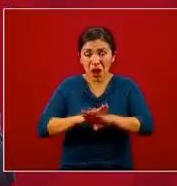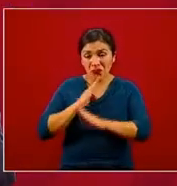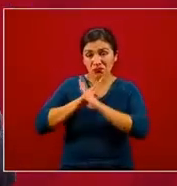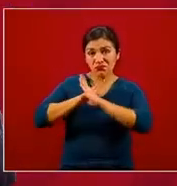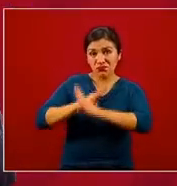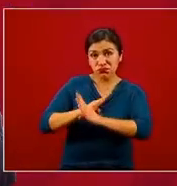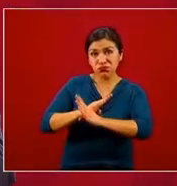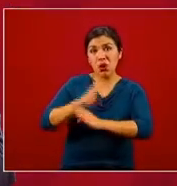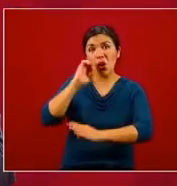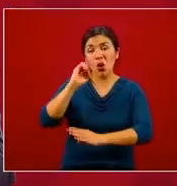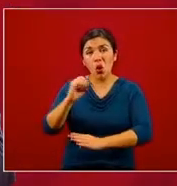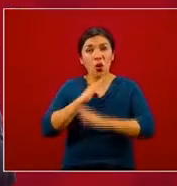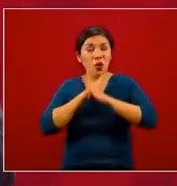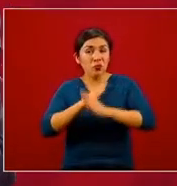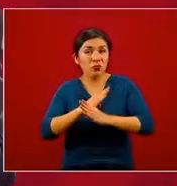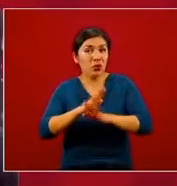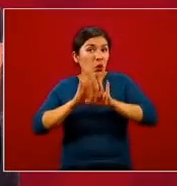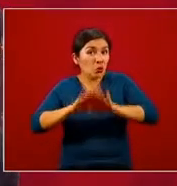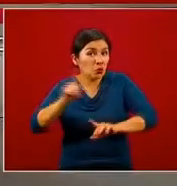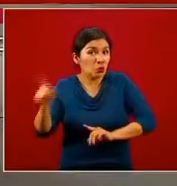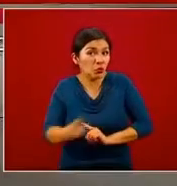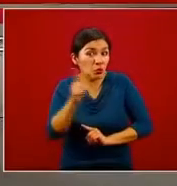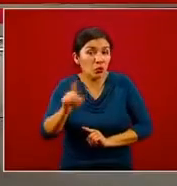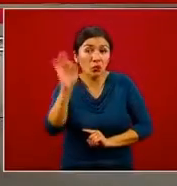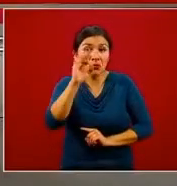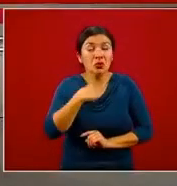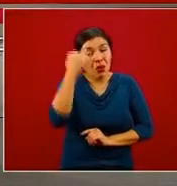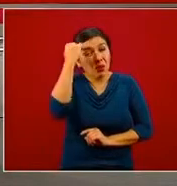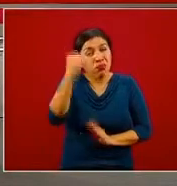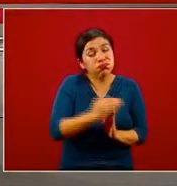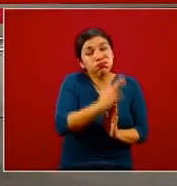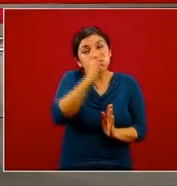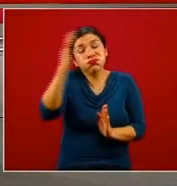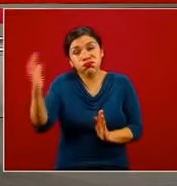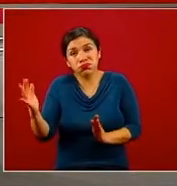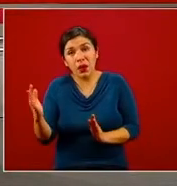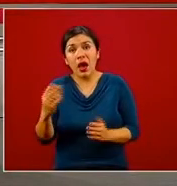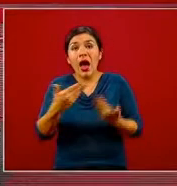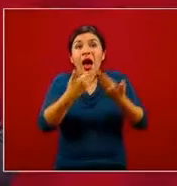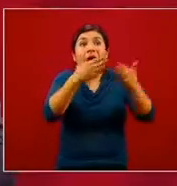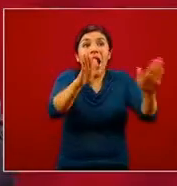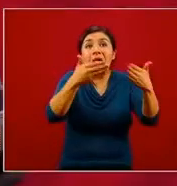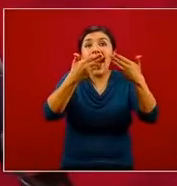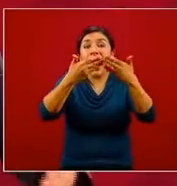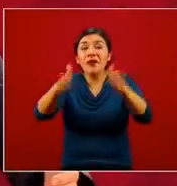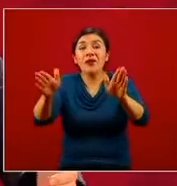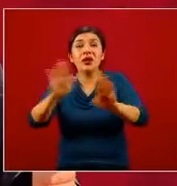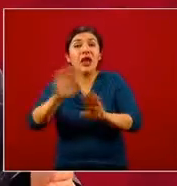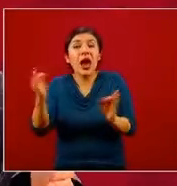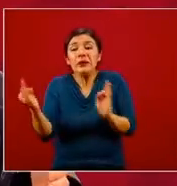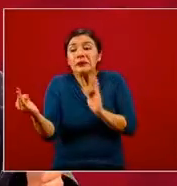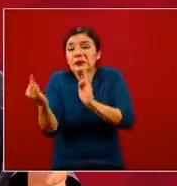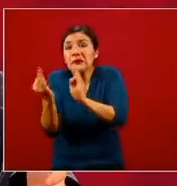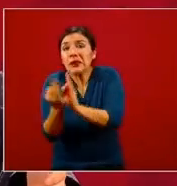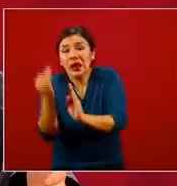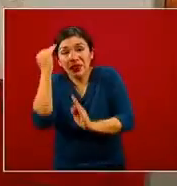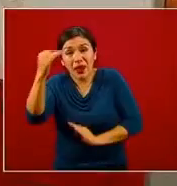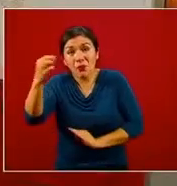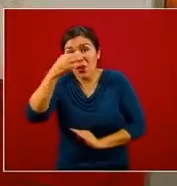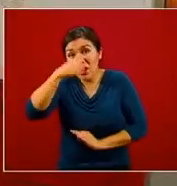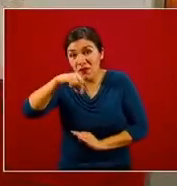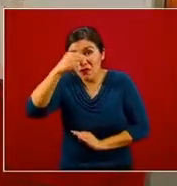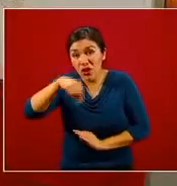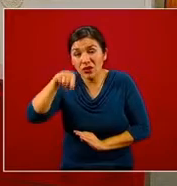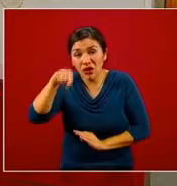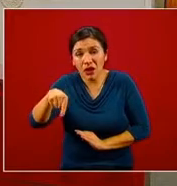COVID, and with no scientific certainty whether or not the illness produces immunity.